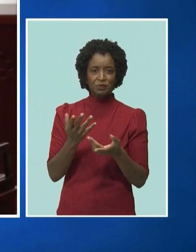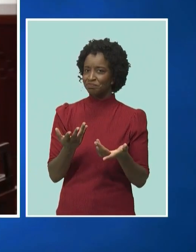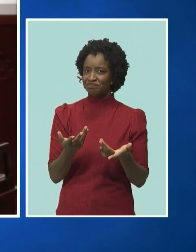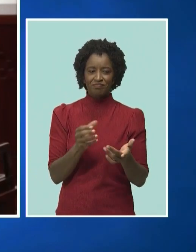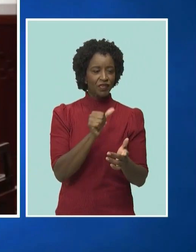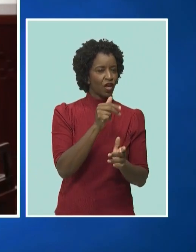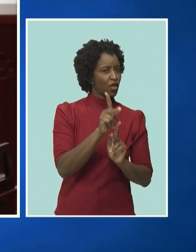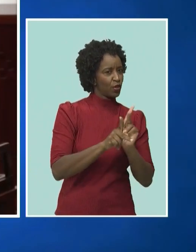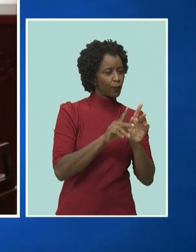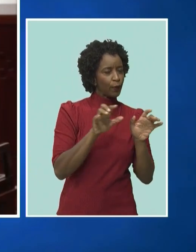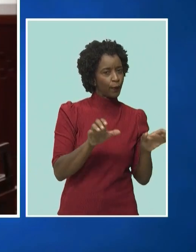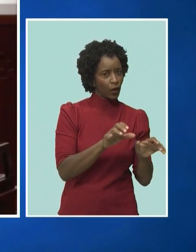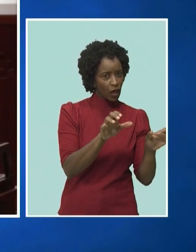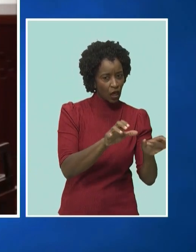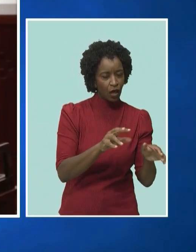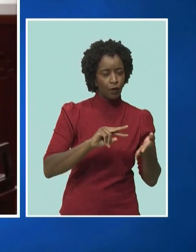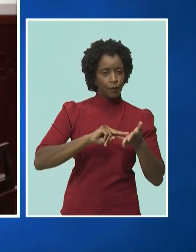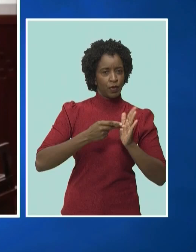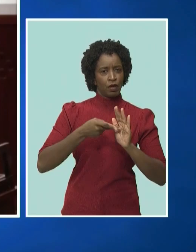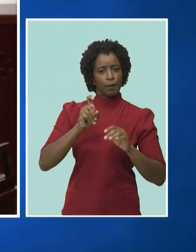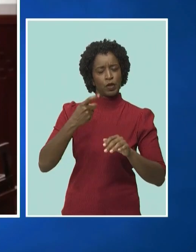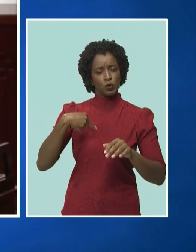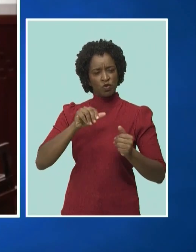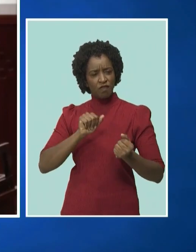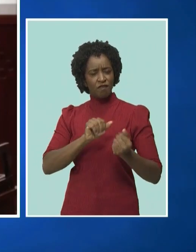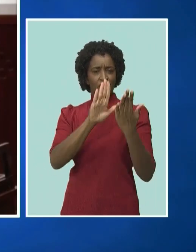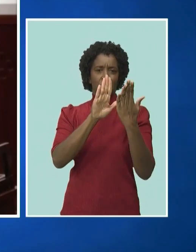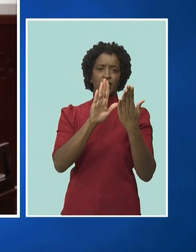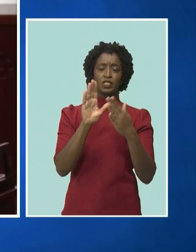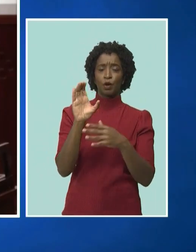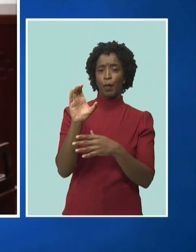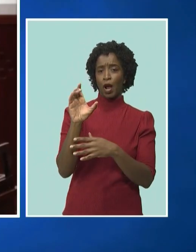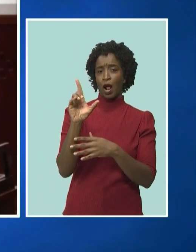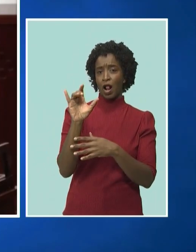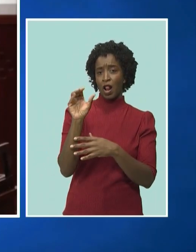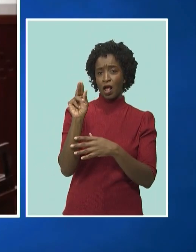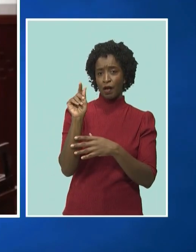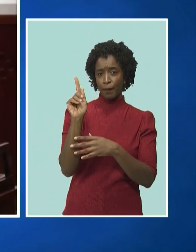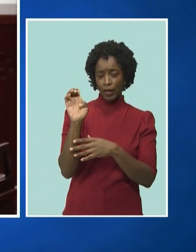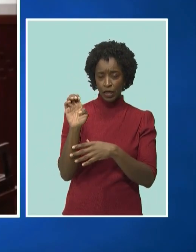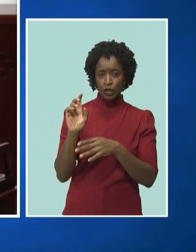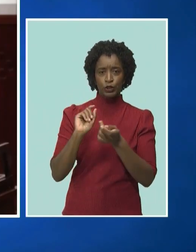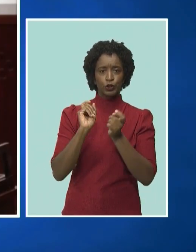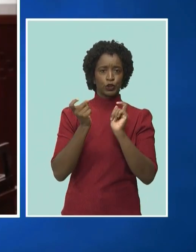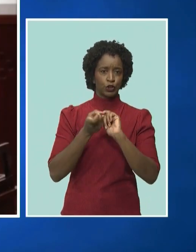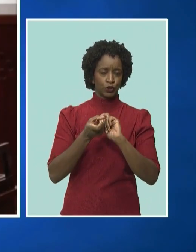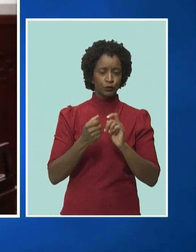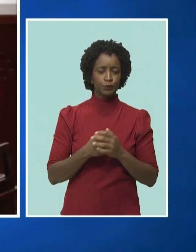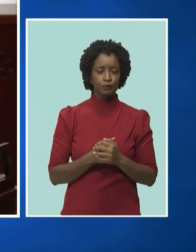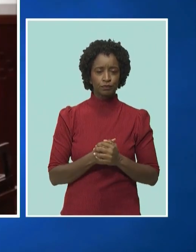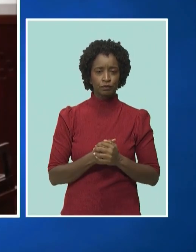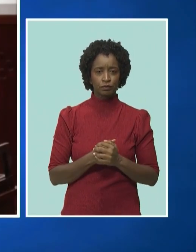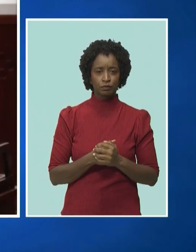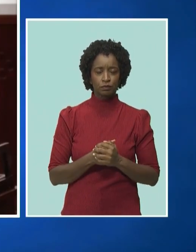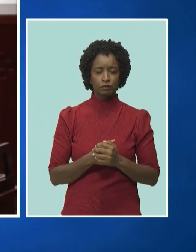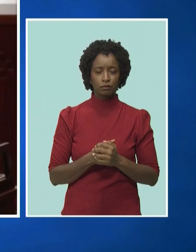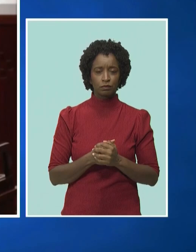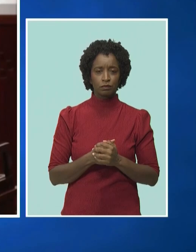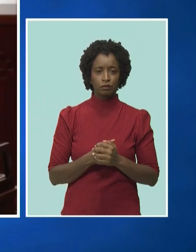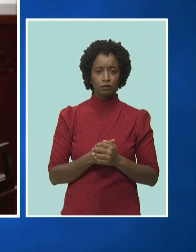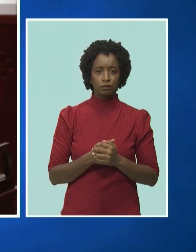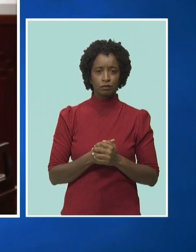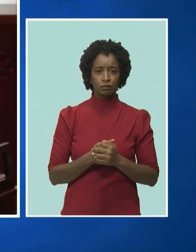cannot escape. We are addressing a cost of climate that we can ill afford.